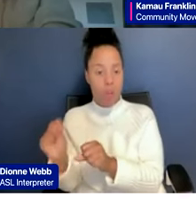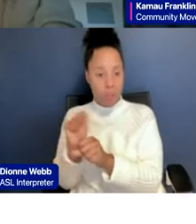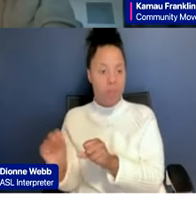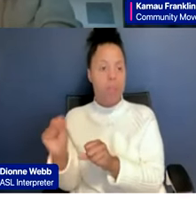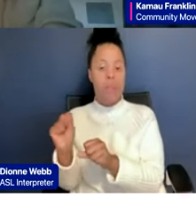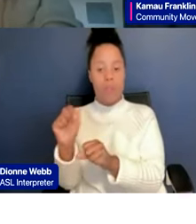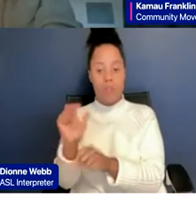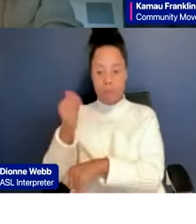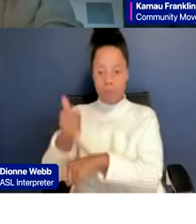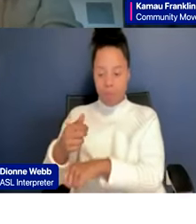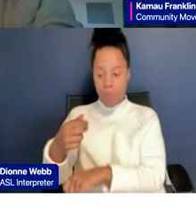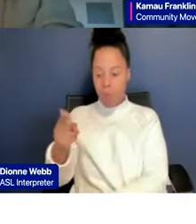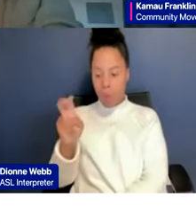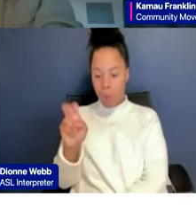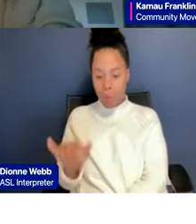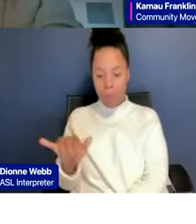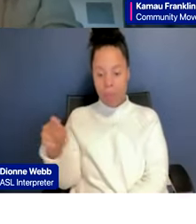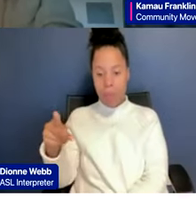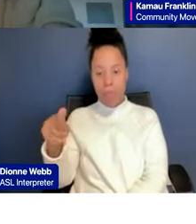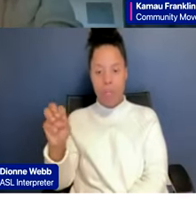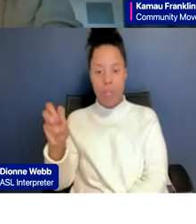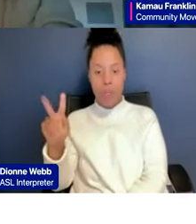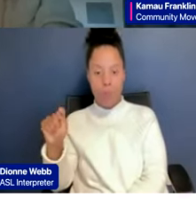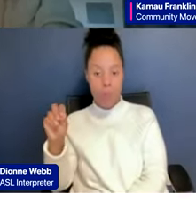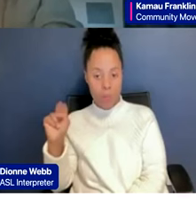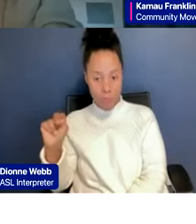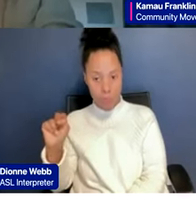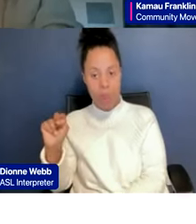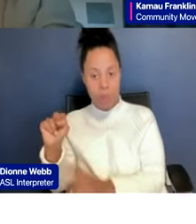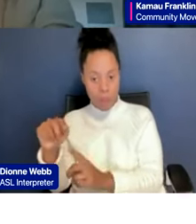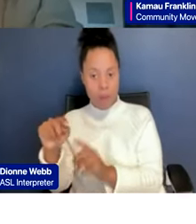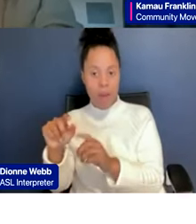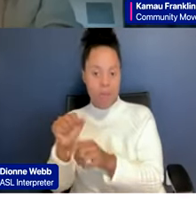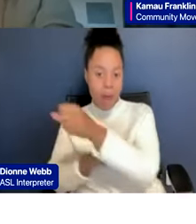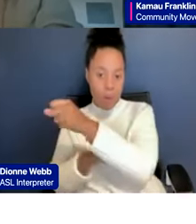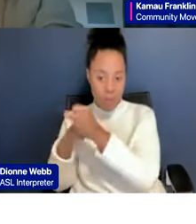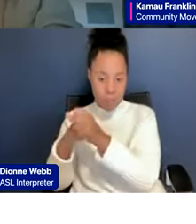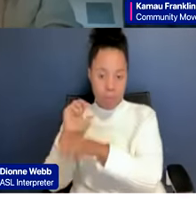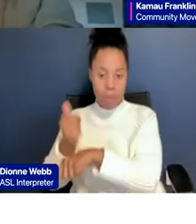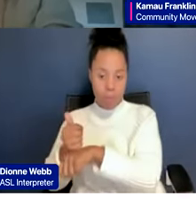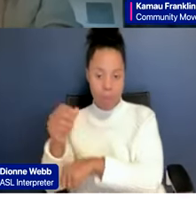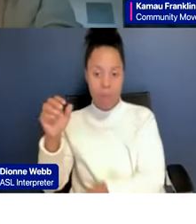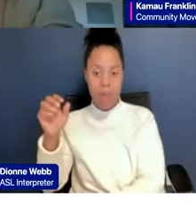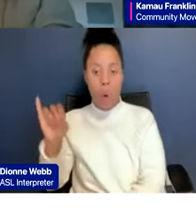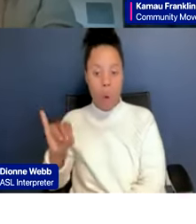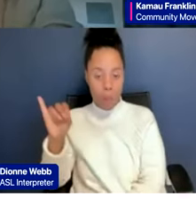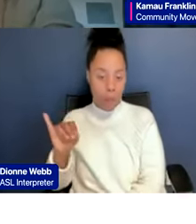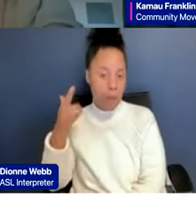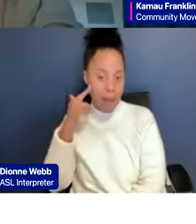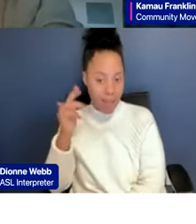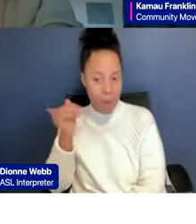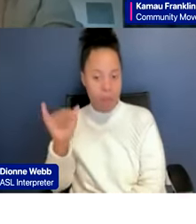Newton Foundation. And its base is in Oakland, California, where the Black Panther Party's base